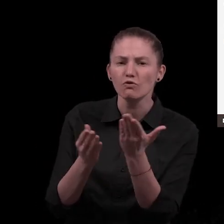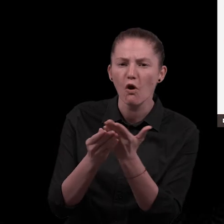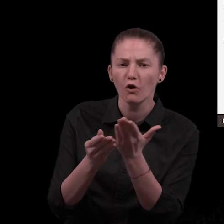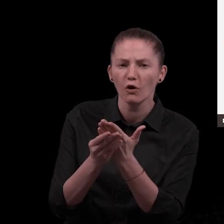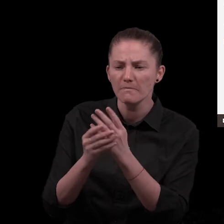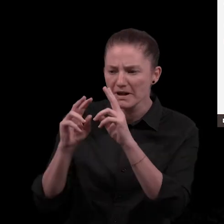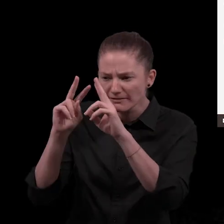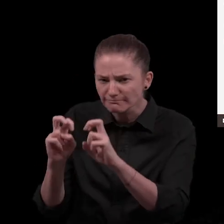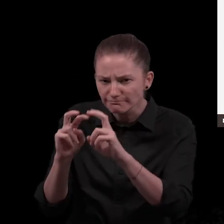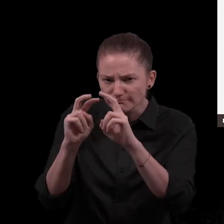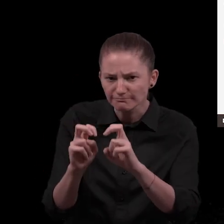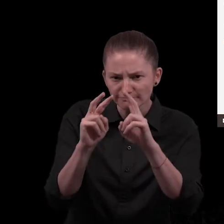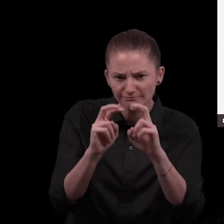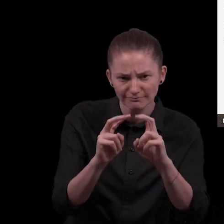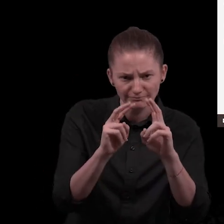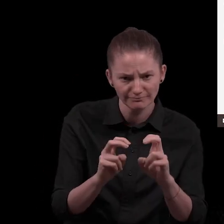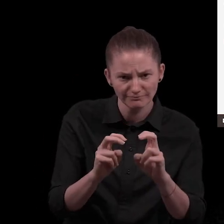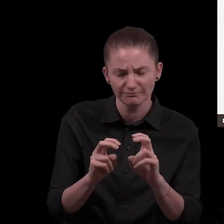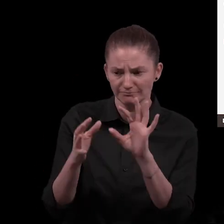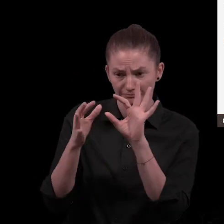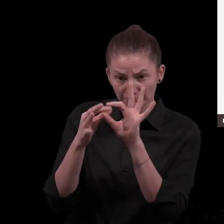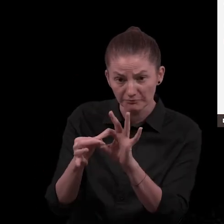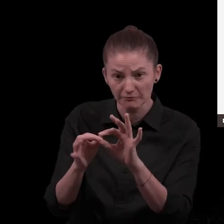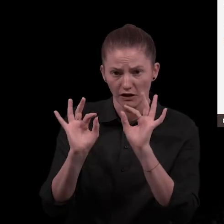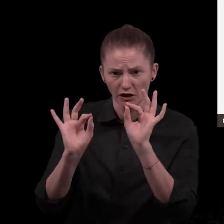I'm going to extract name,